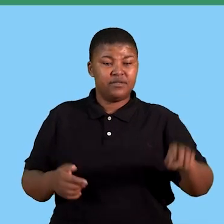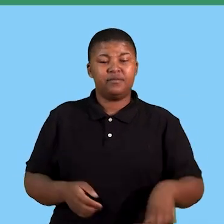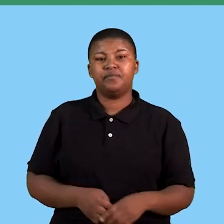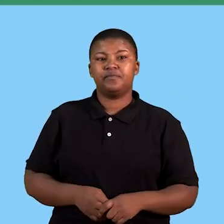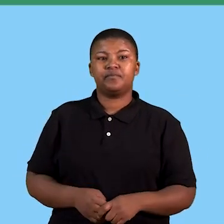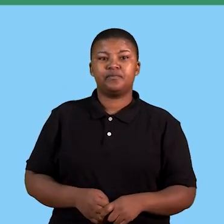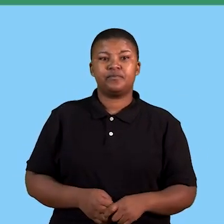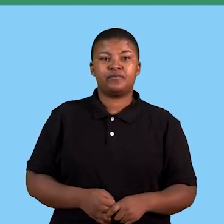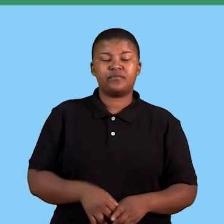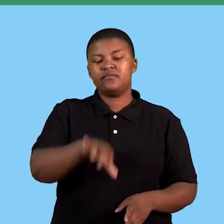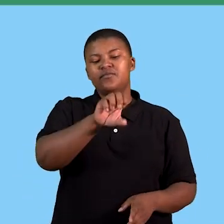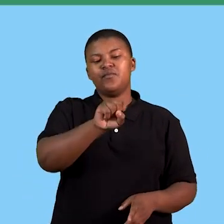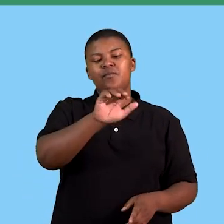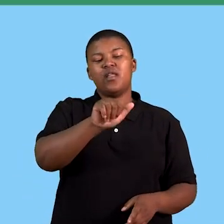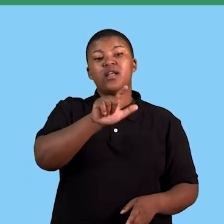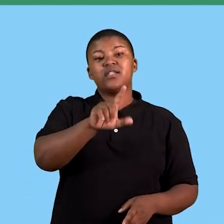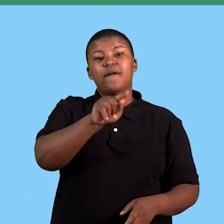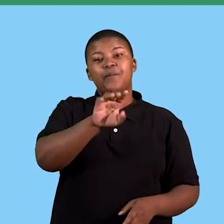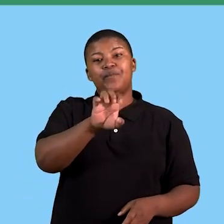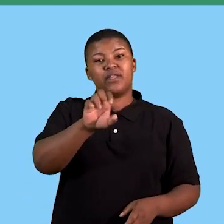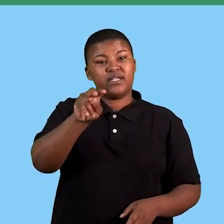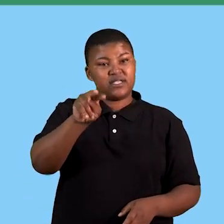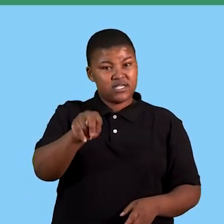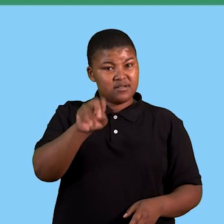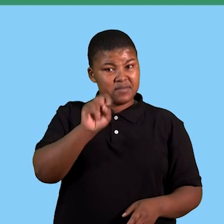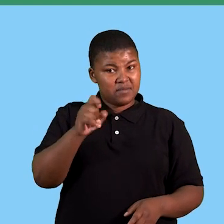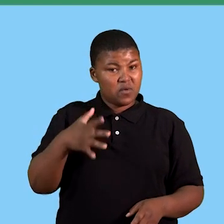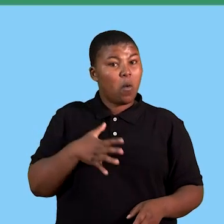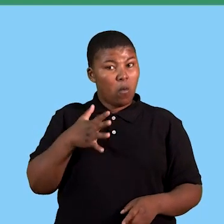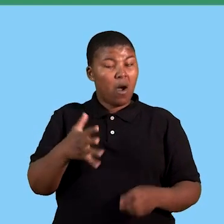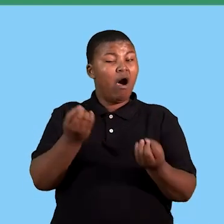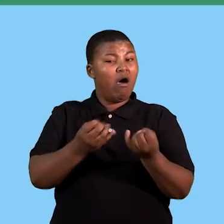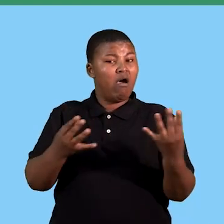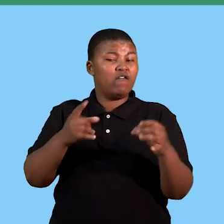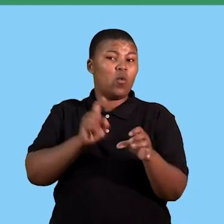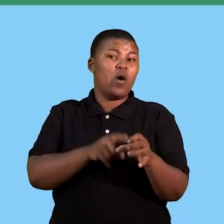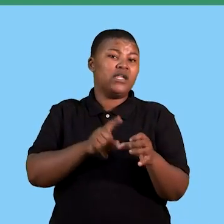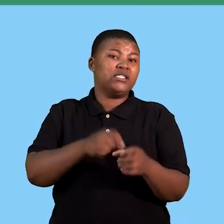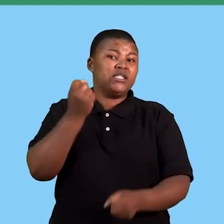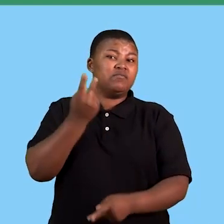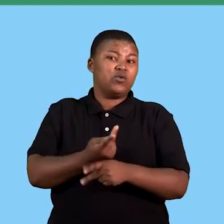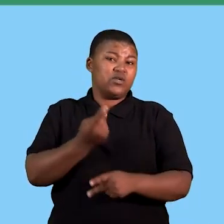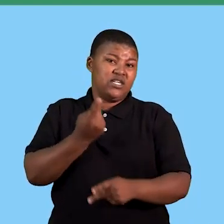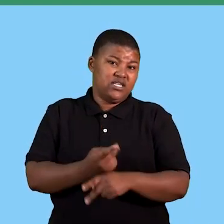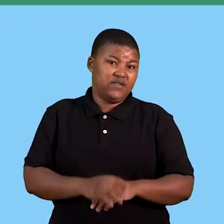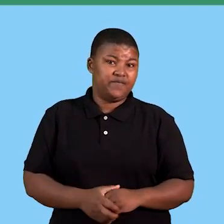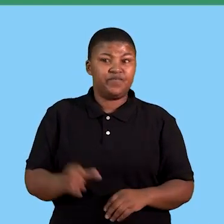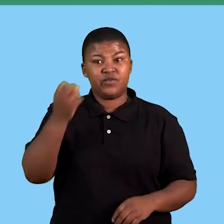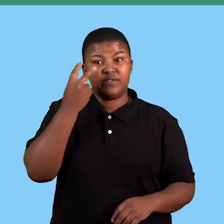question rather, we have Saltine Enterprises wants to deliver a quality product. So as we can see, this